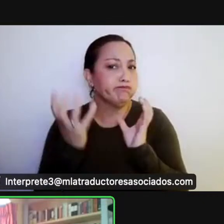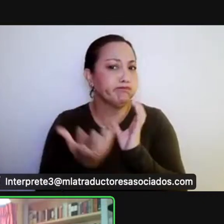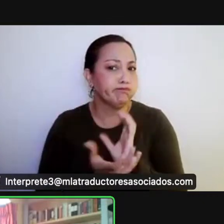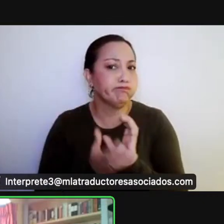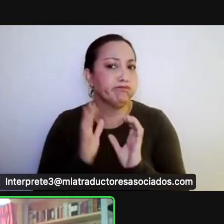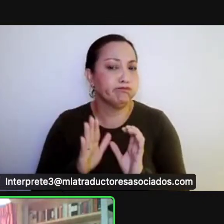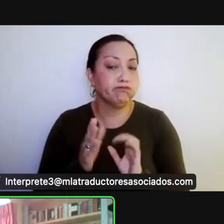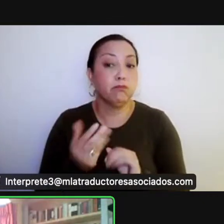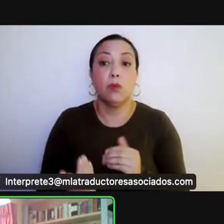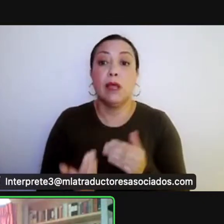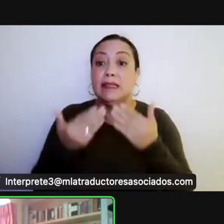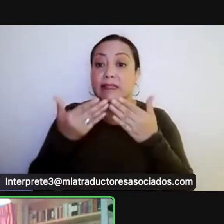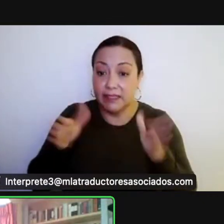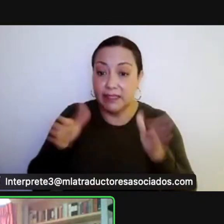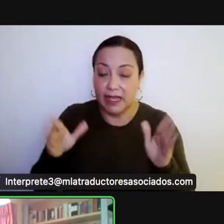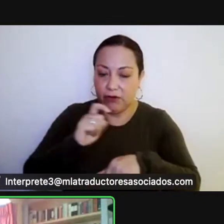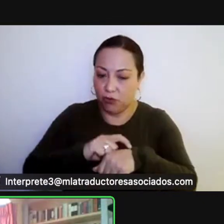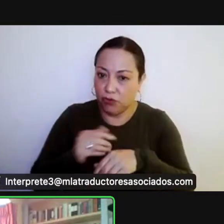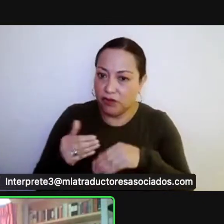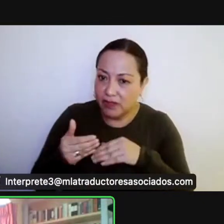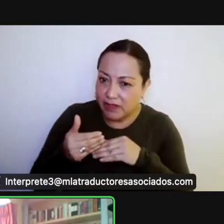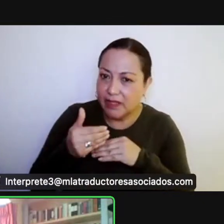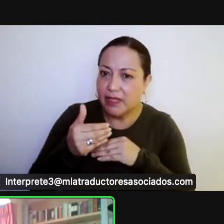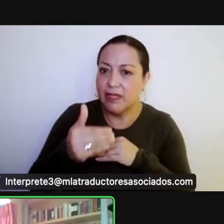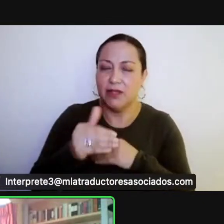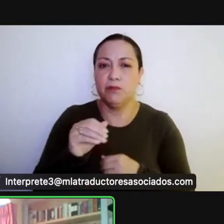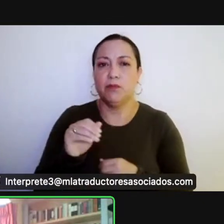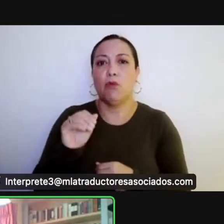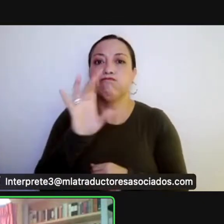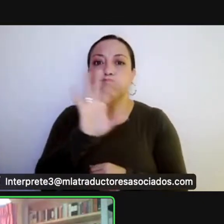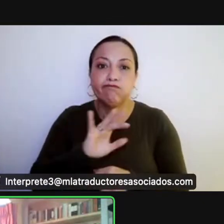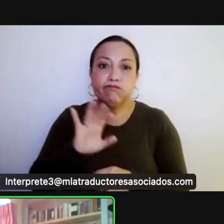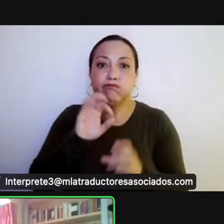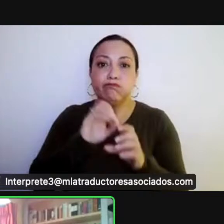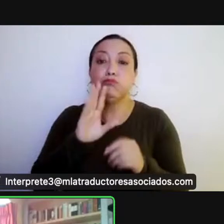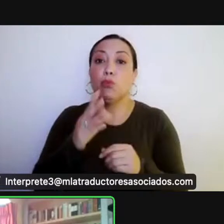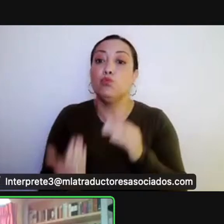goes into a global scale,